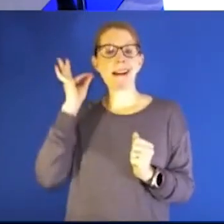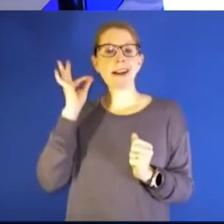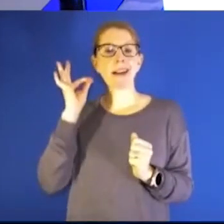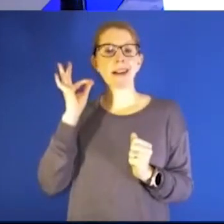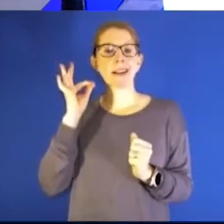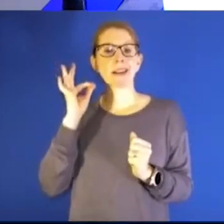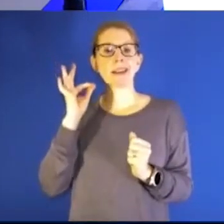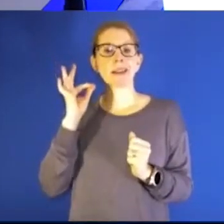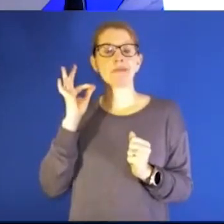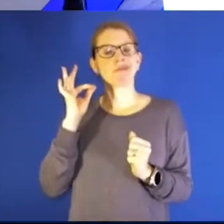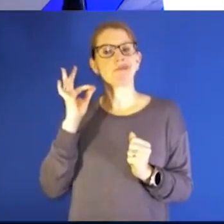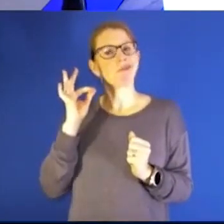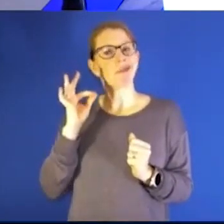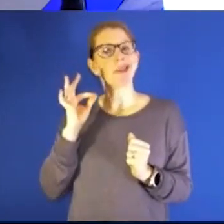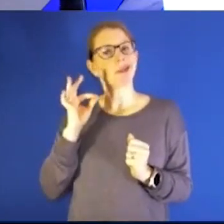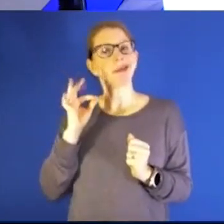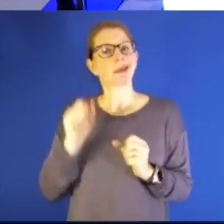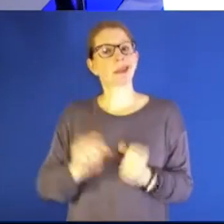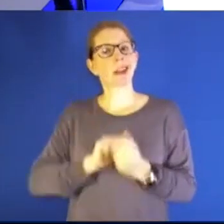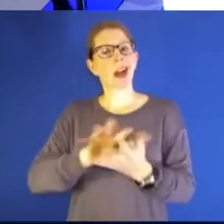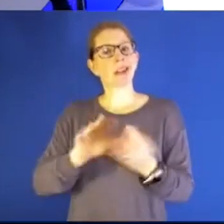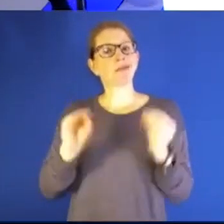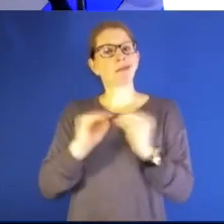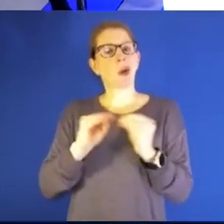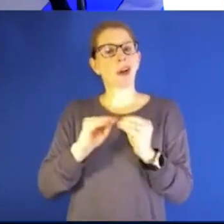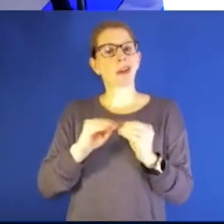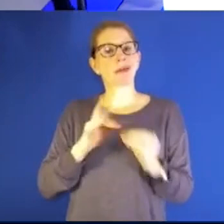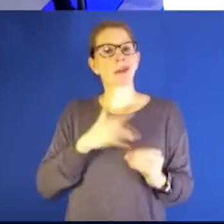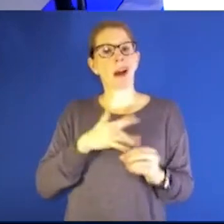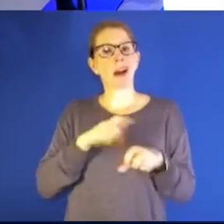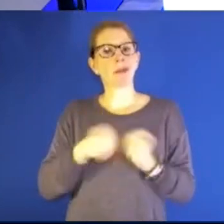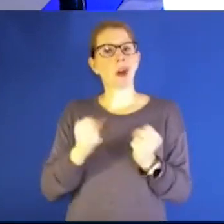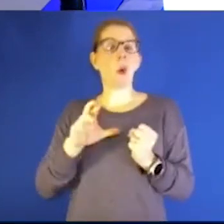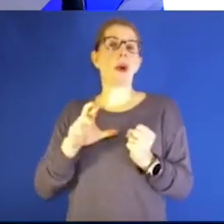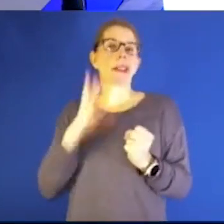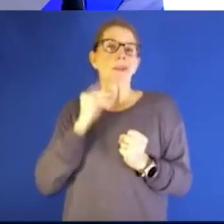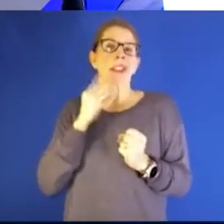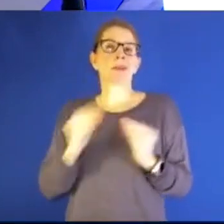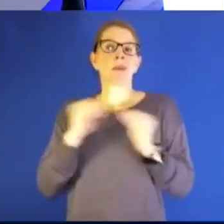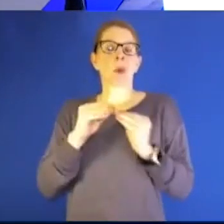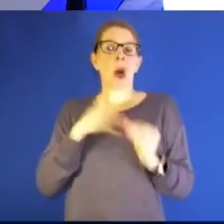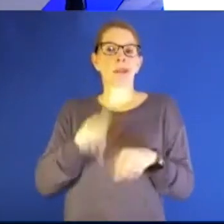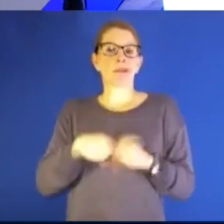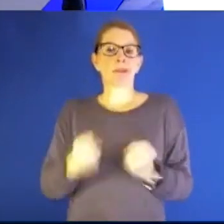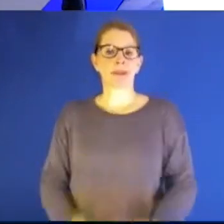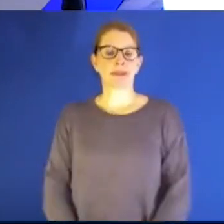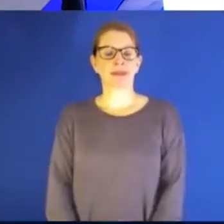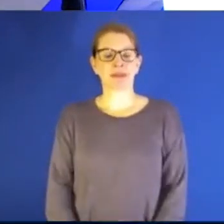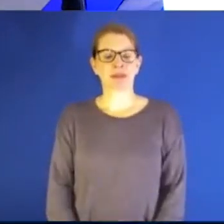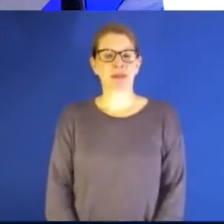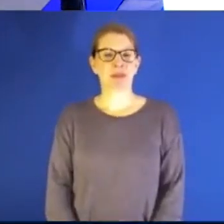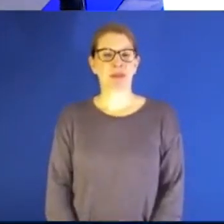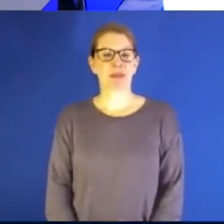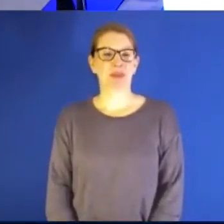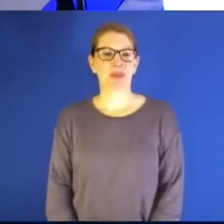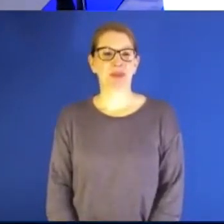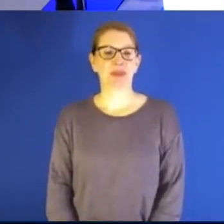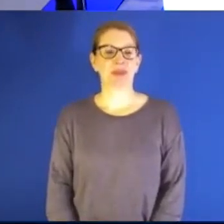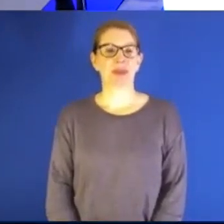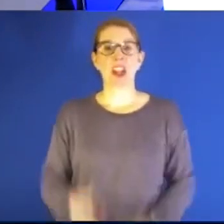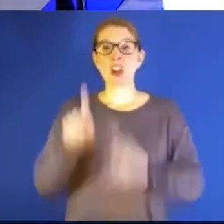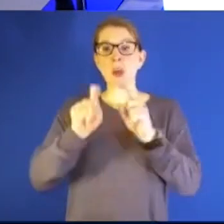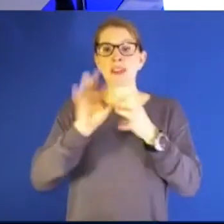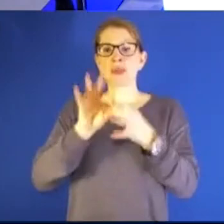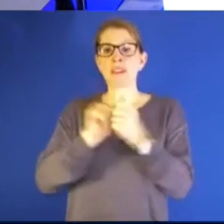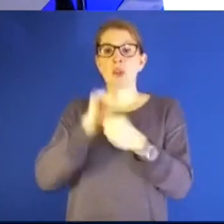story? Definitely. Yeah, that's what I'm thinking. There's no doubt. Redhead thing. Okay, let me get. I think we have a couple of COVID questions for COVID. Oh my